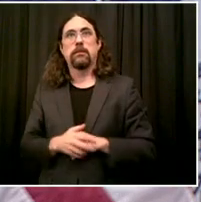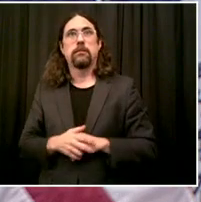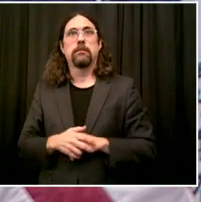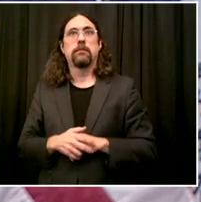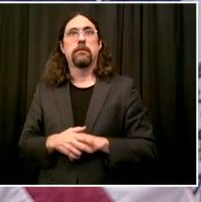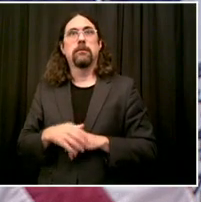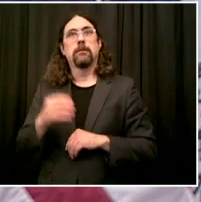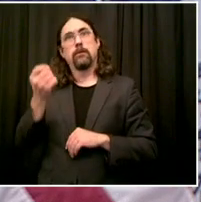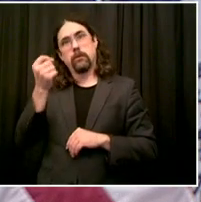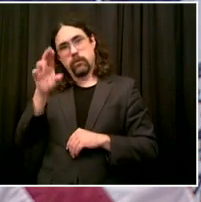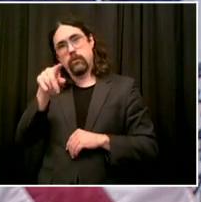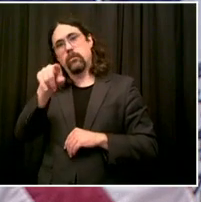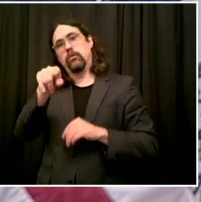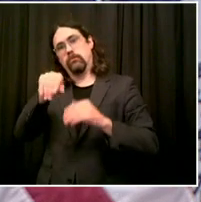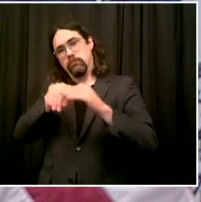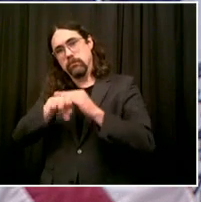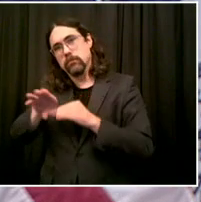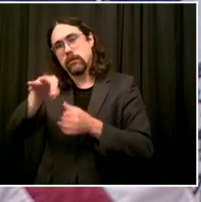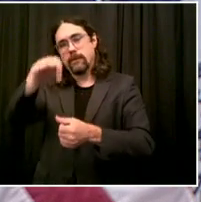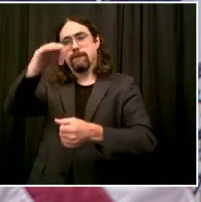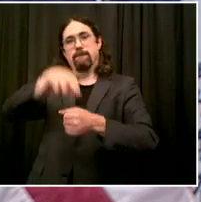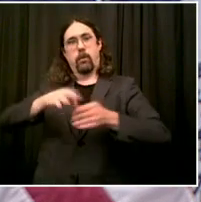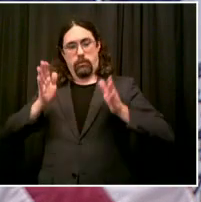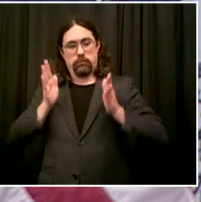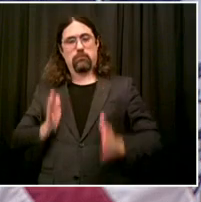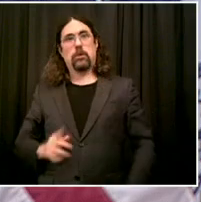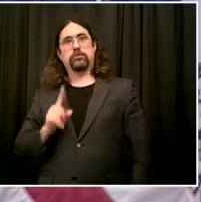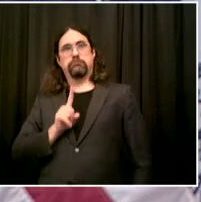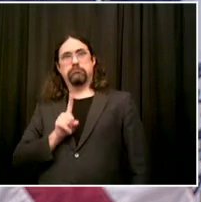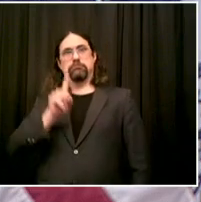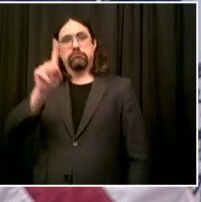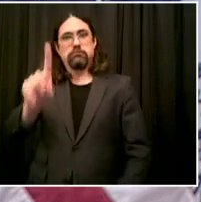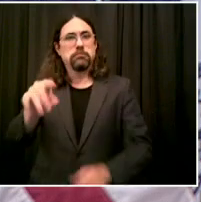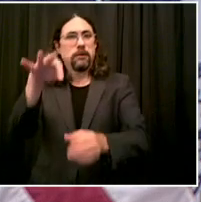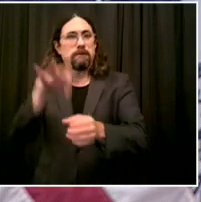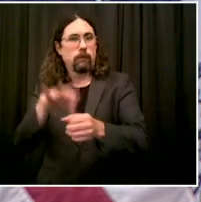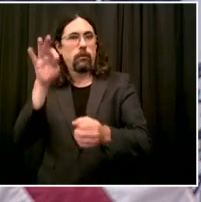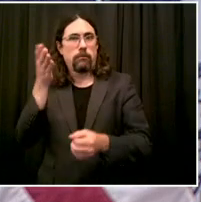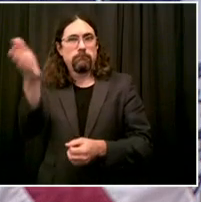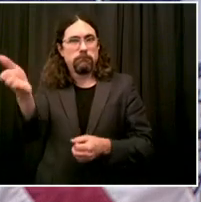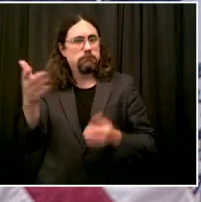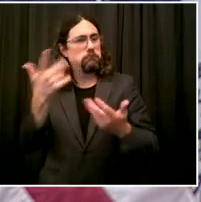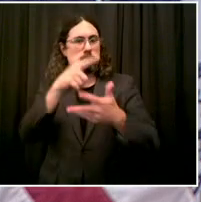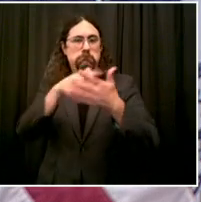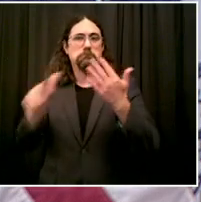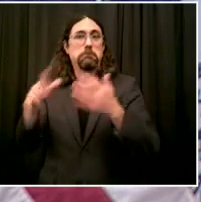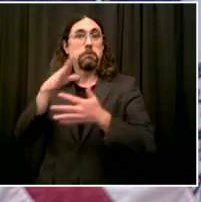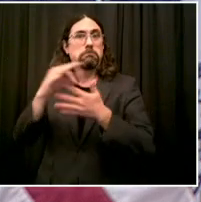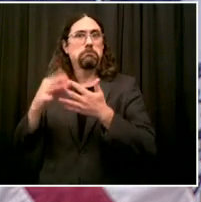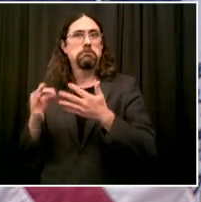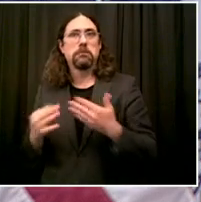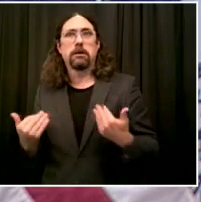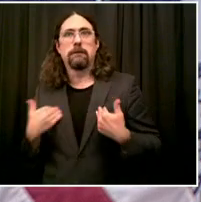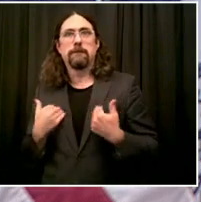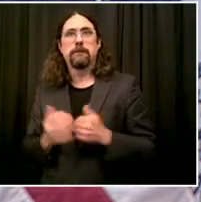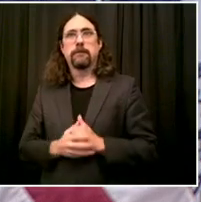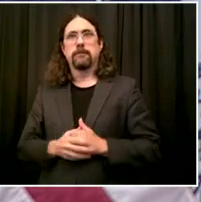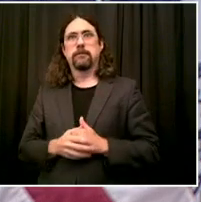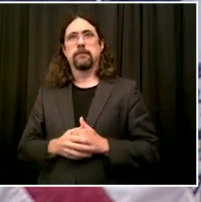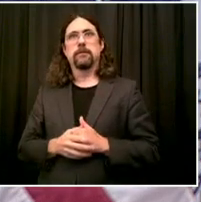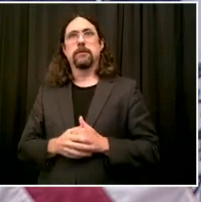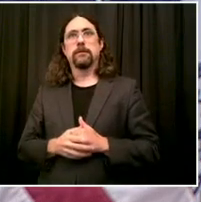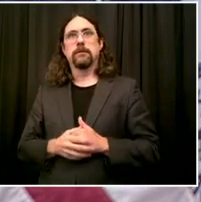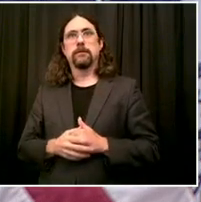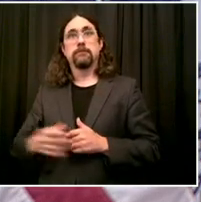nyc.pollsitelocator.com. And look, a lot of precautions have been made to make sure that voting will be